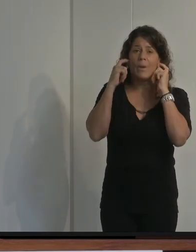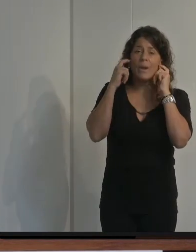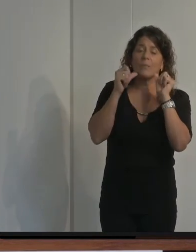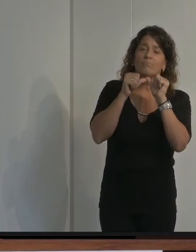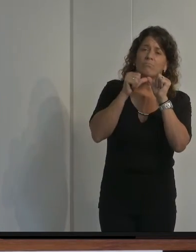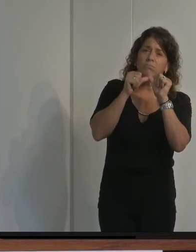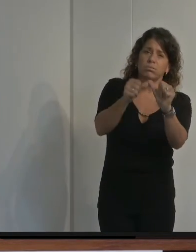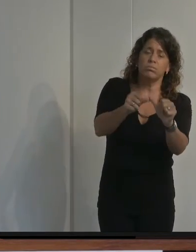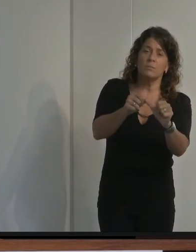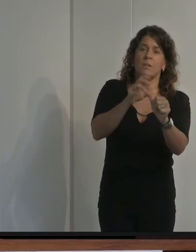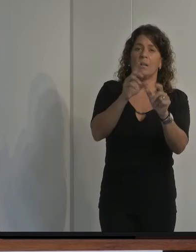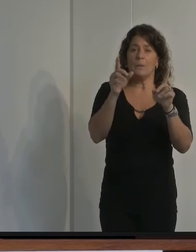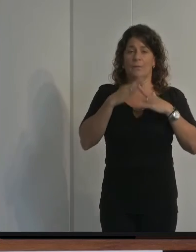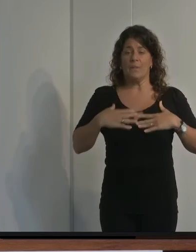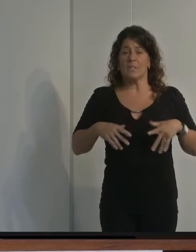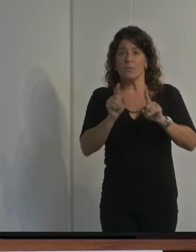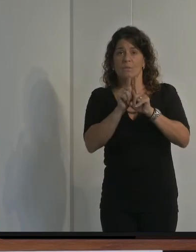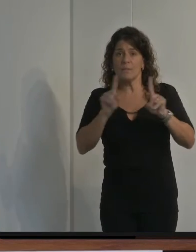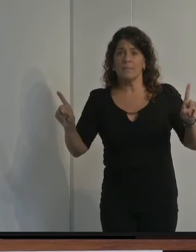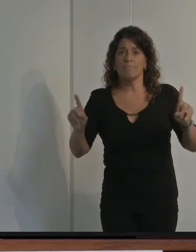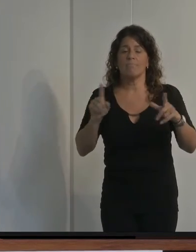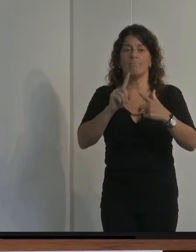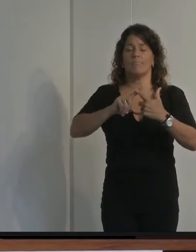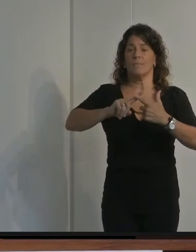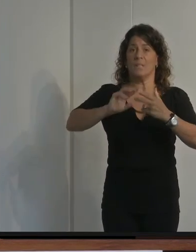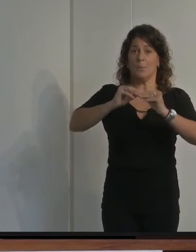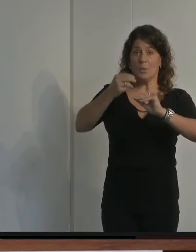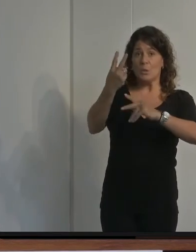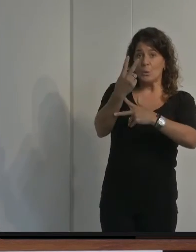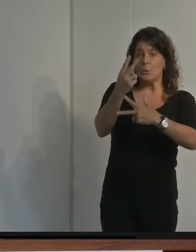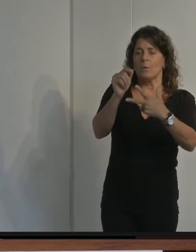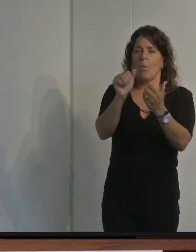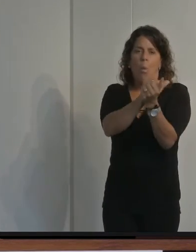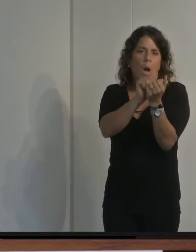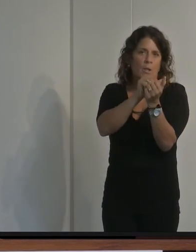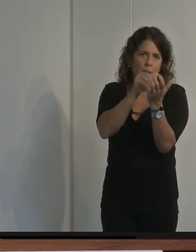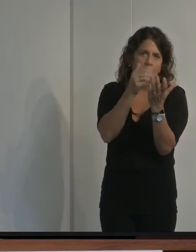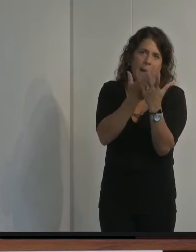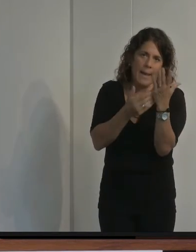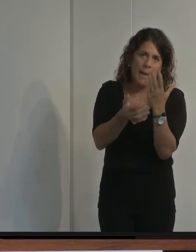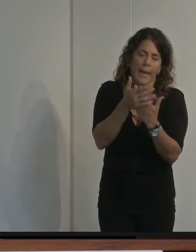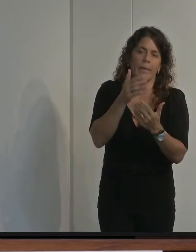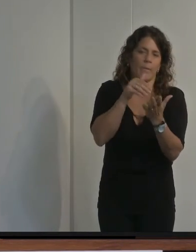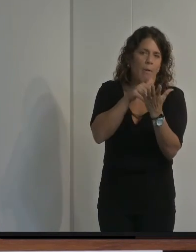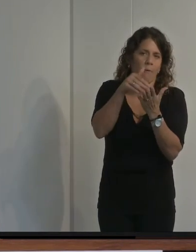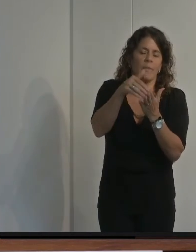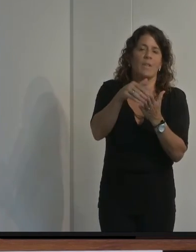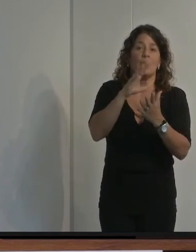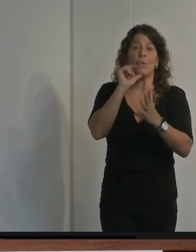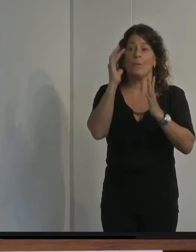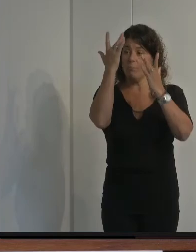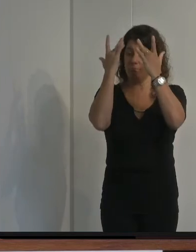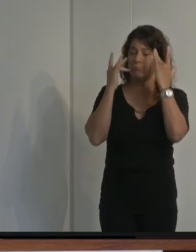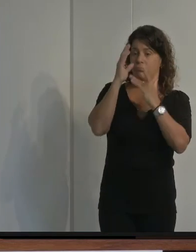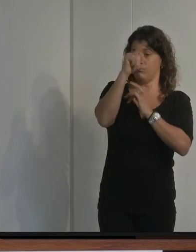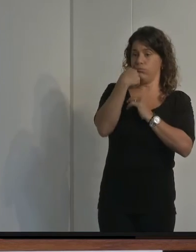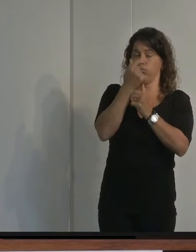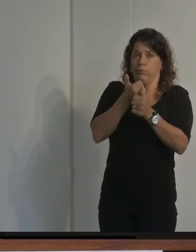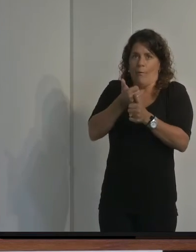at least 6 feet away from other people. Number two, wash your hands thoroughly and often. Don't touch your face and disinfect